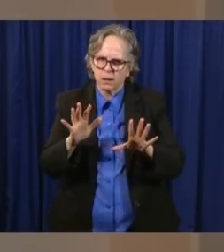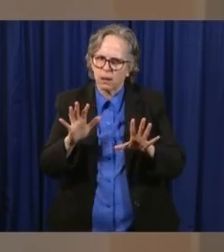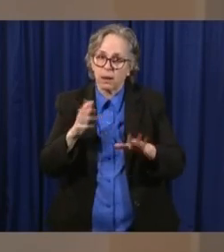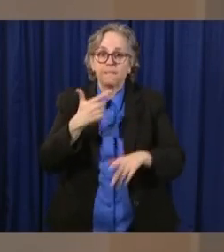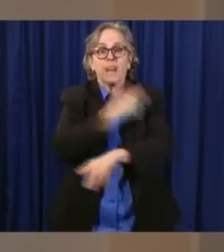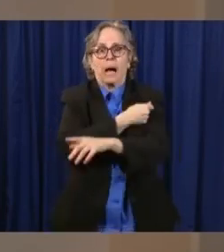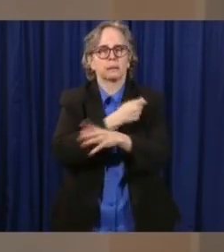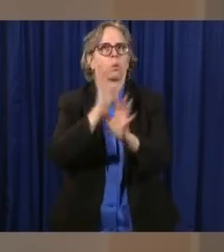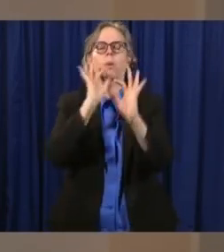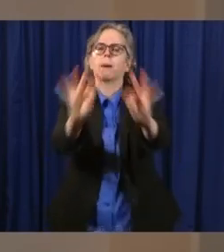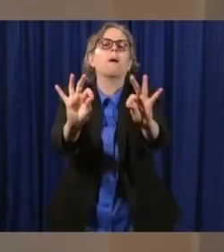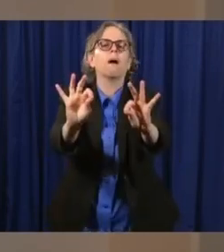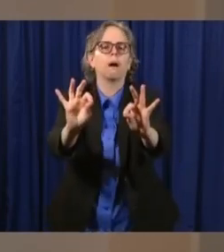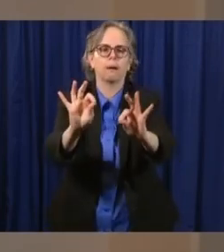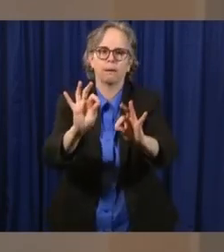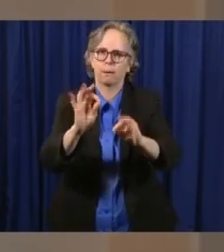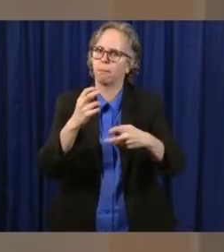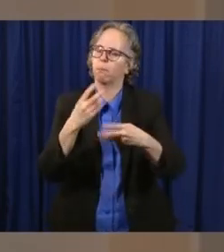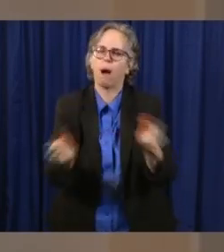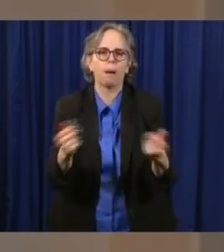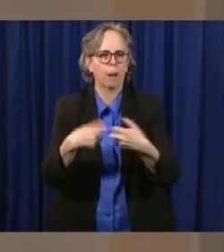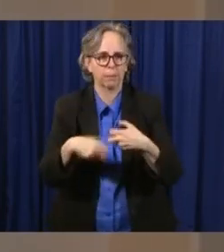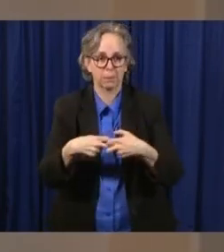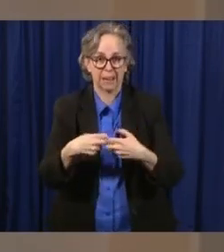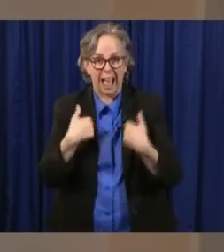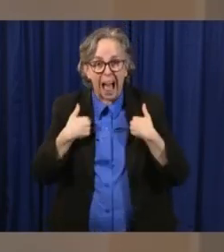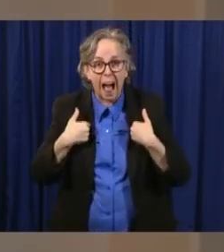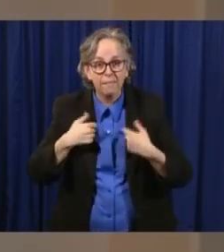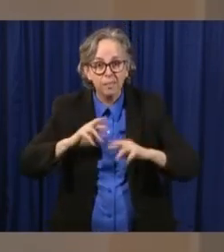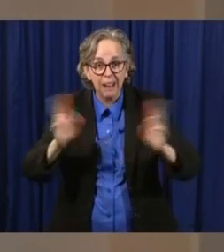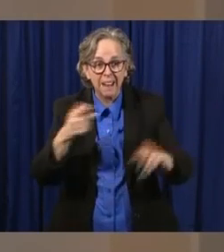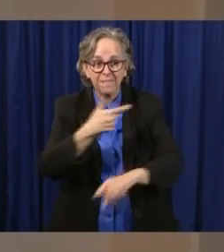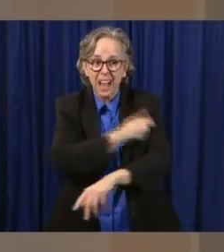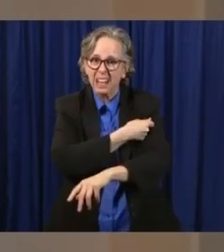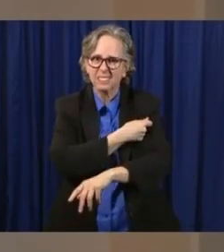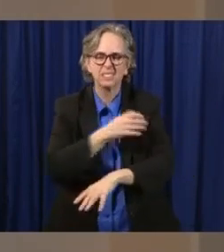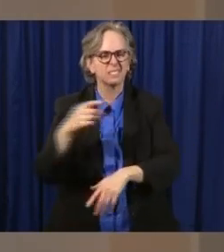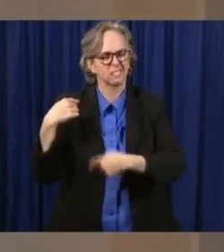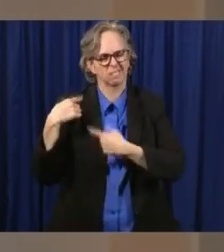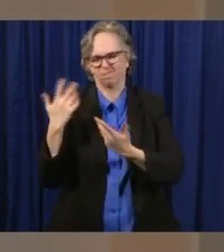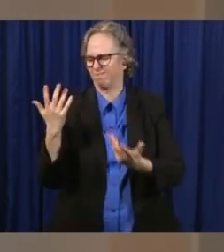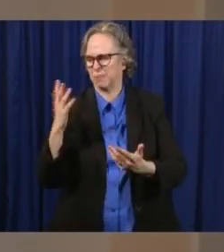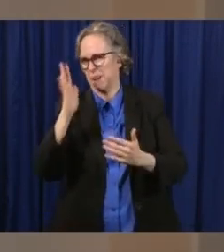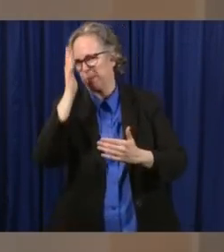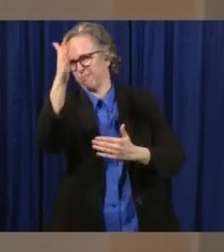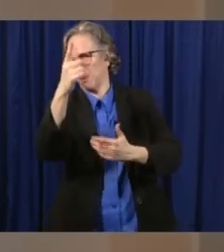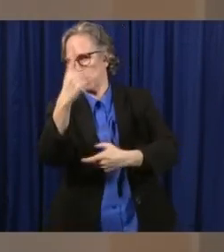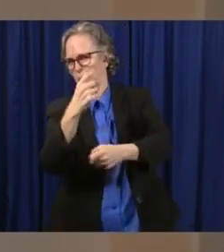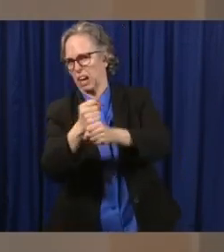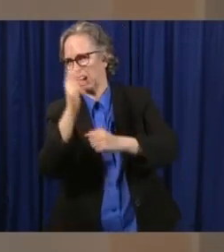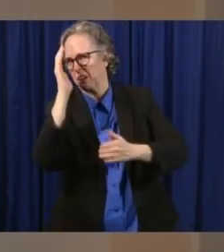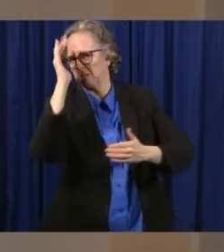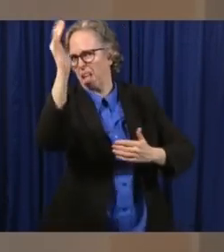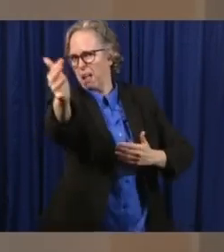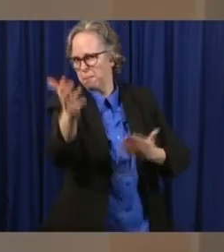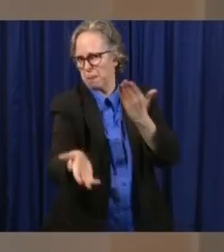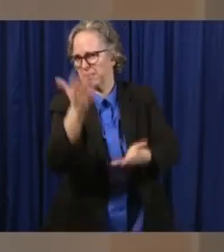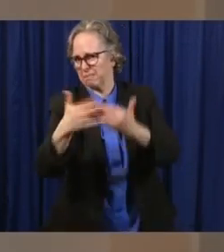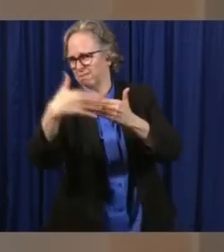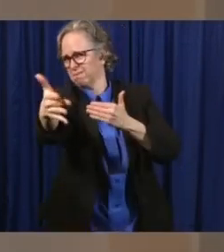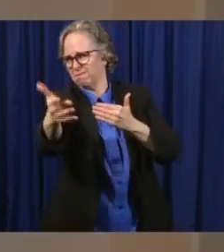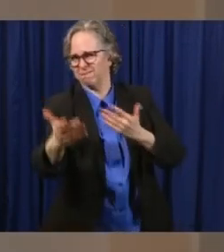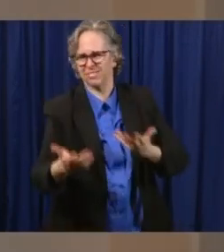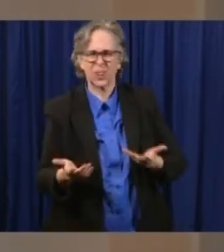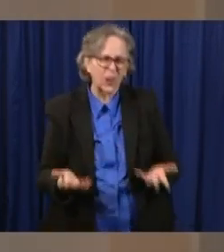not likely that we're going to have that for a year or longer. And one of the people who I think we all in this room respect, and I